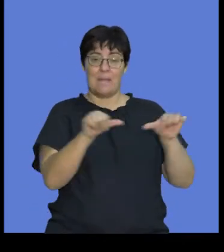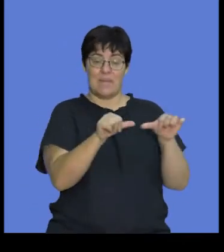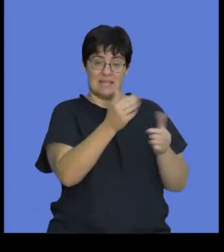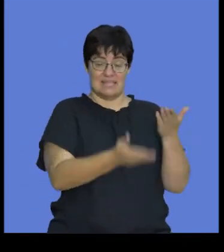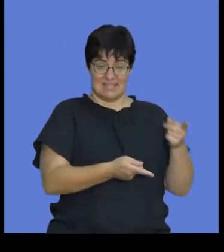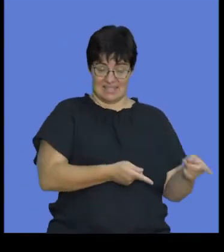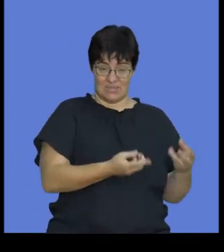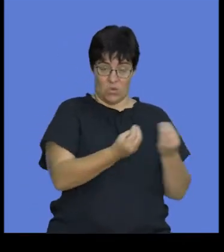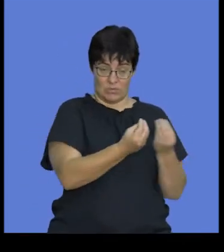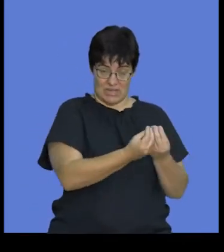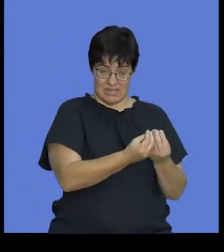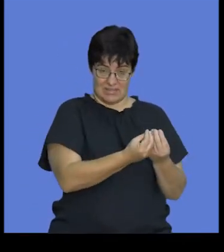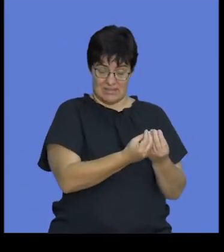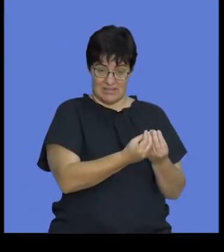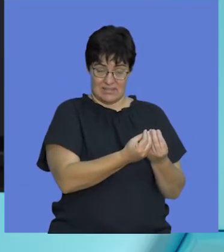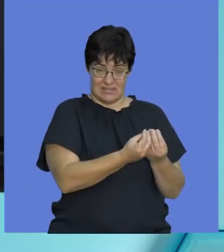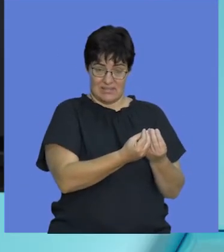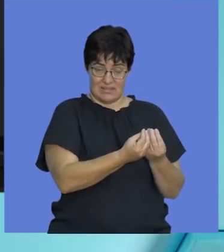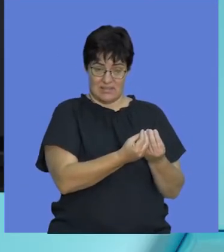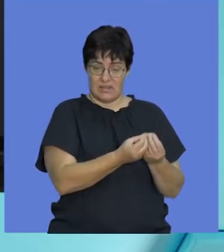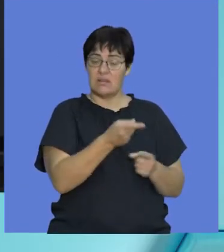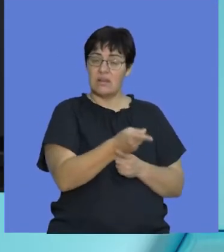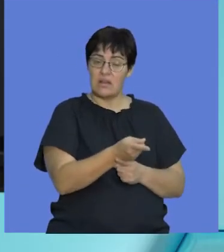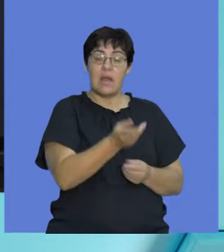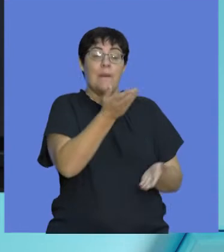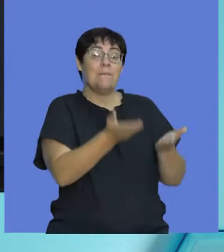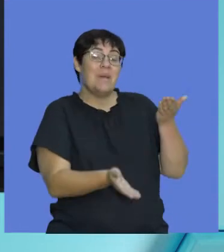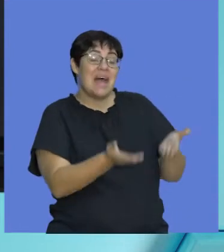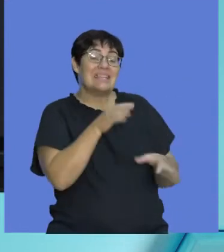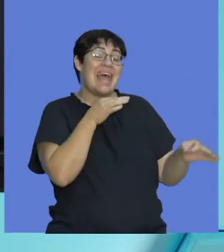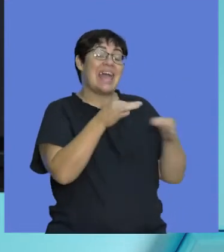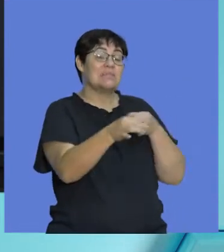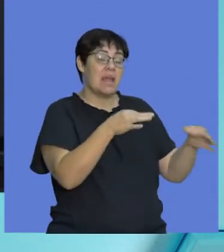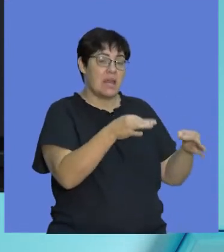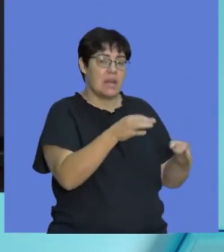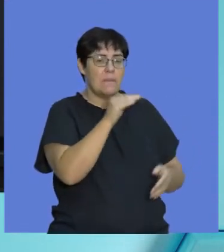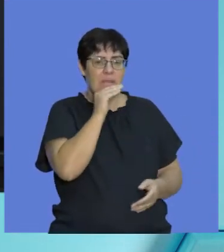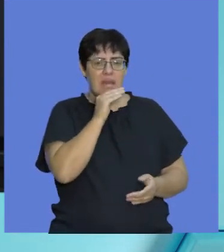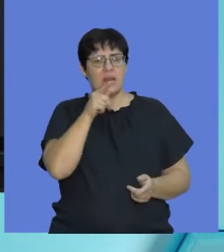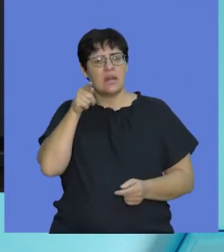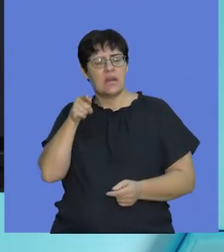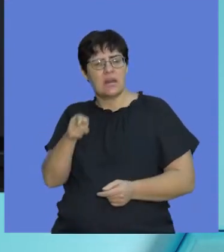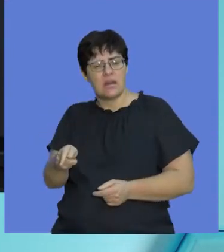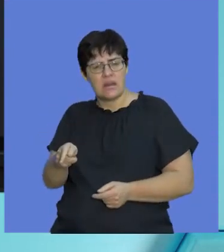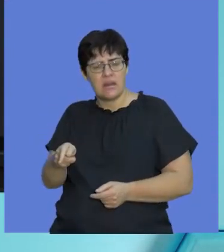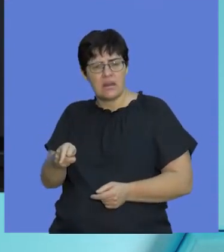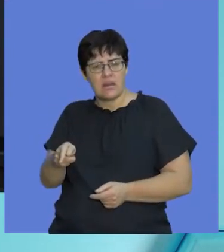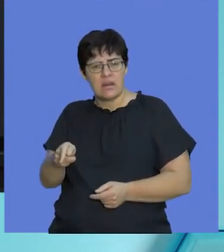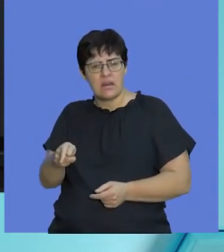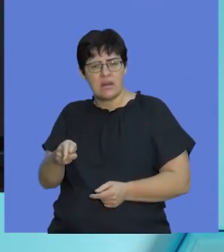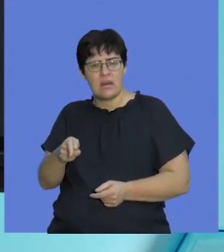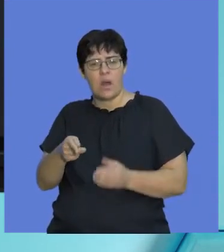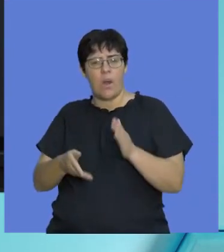the object, okay? We cannot describe mass as being directly proportional